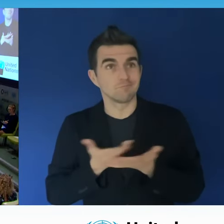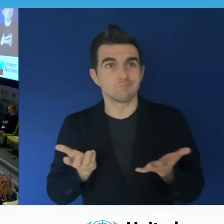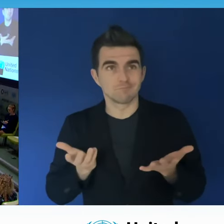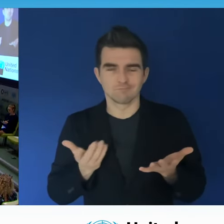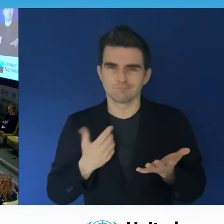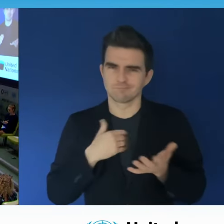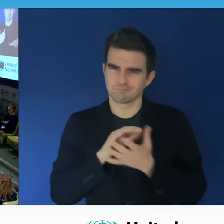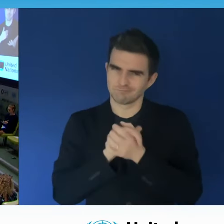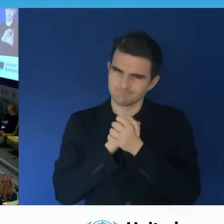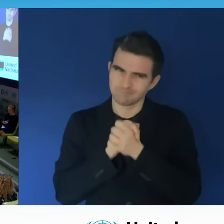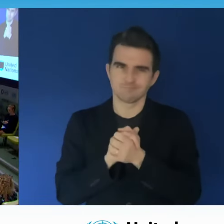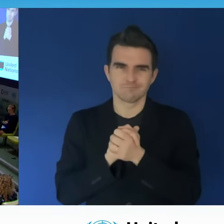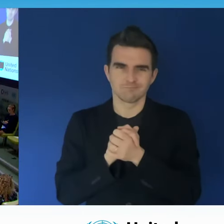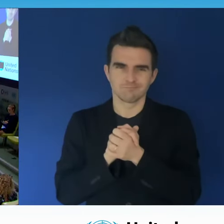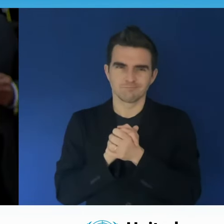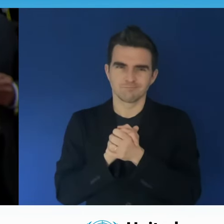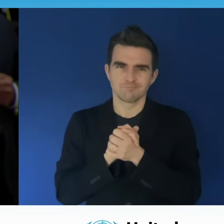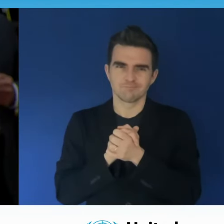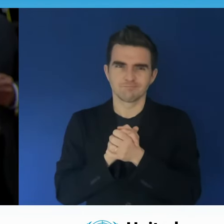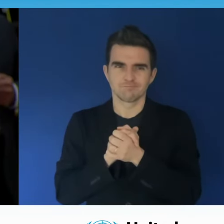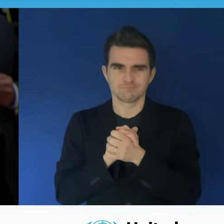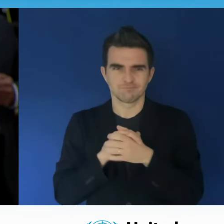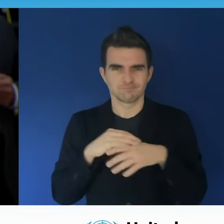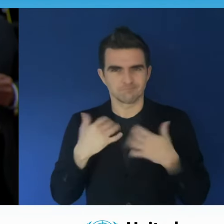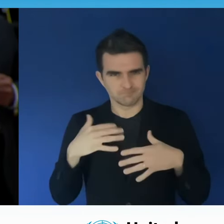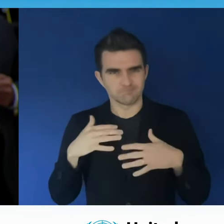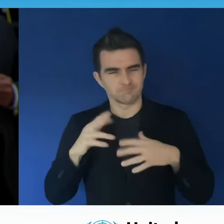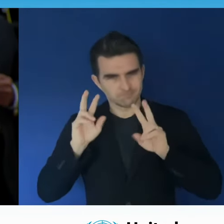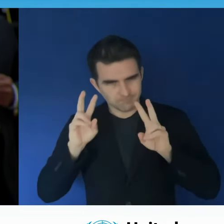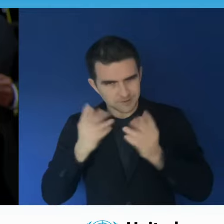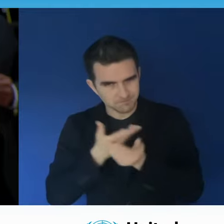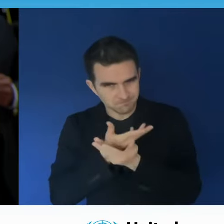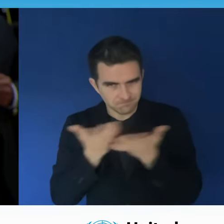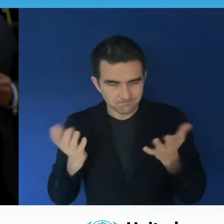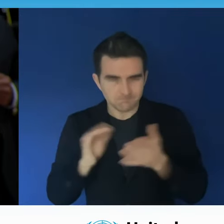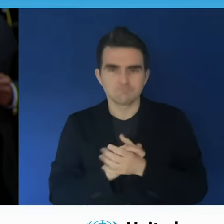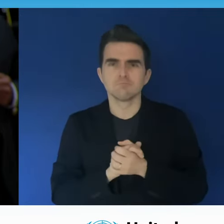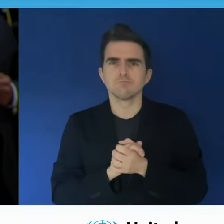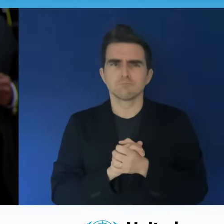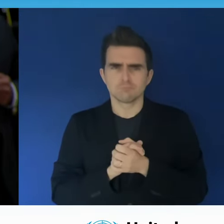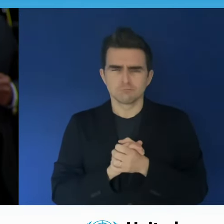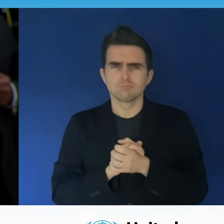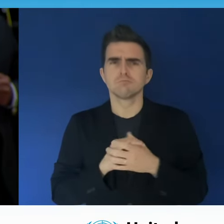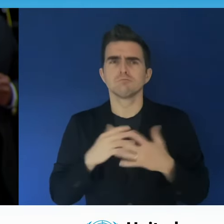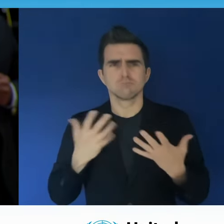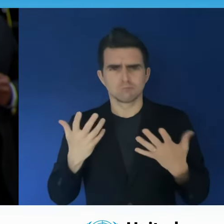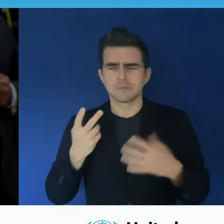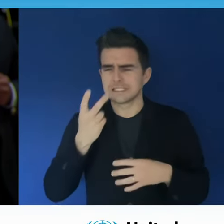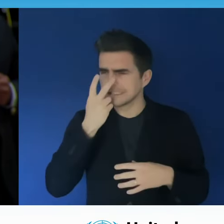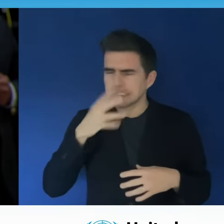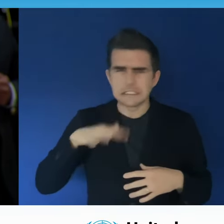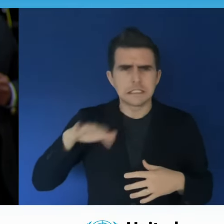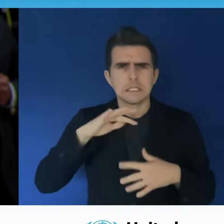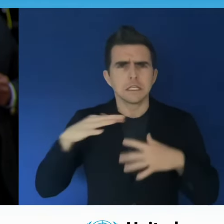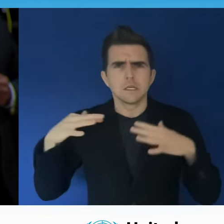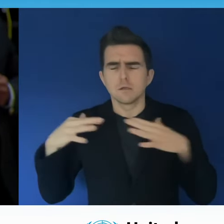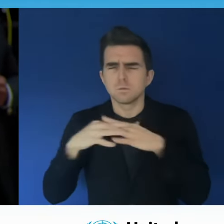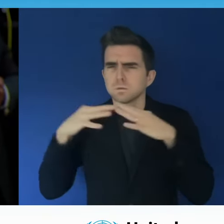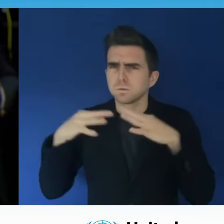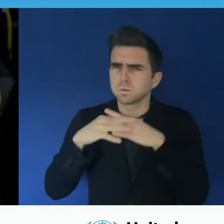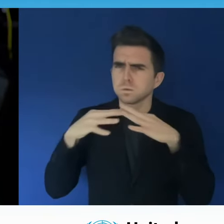burden, their dreams shattered, their rights trampled, and their